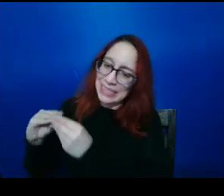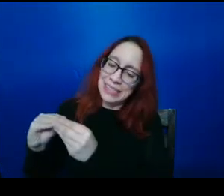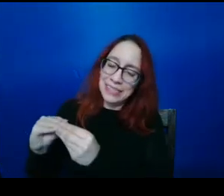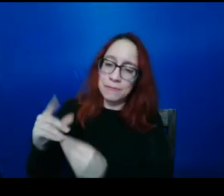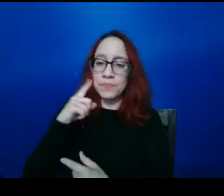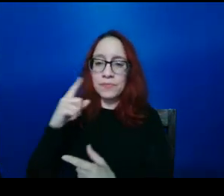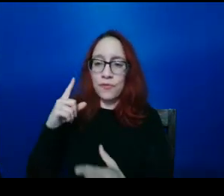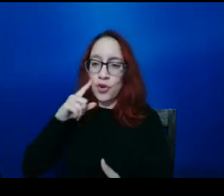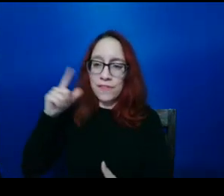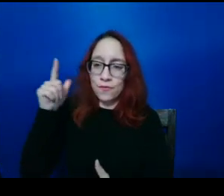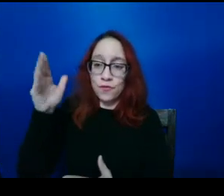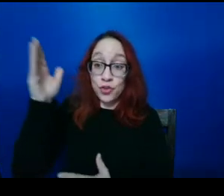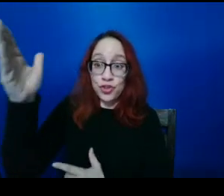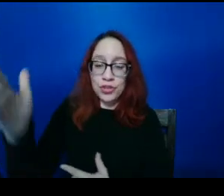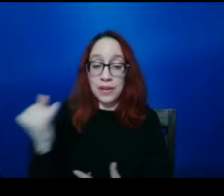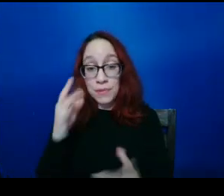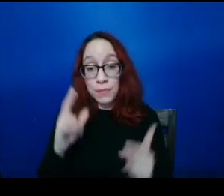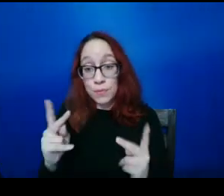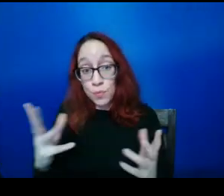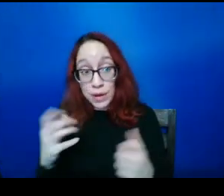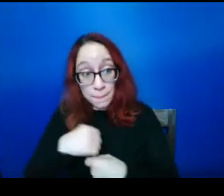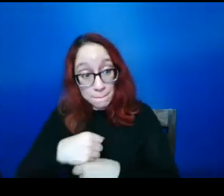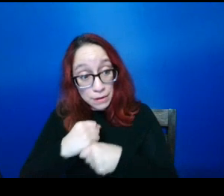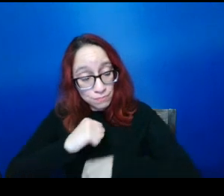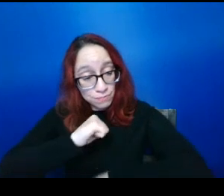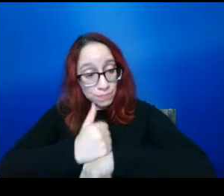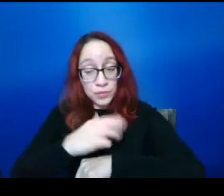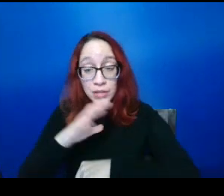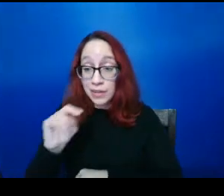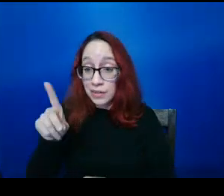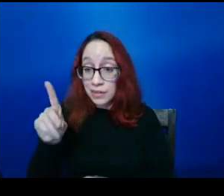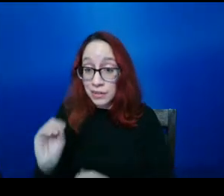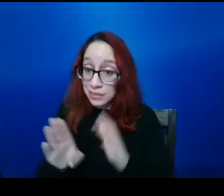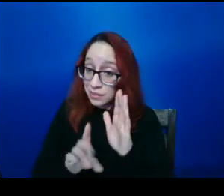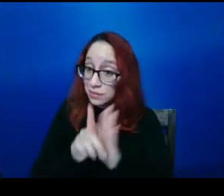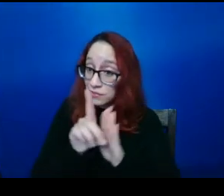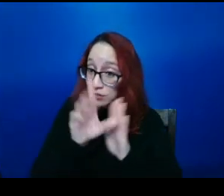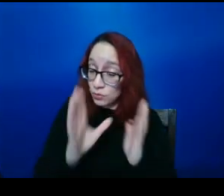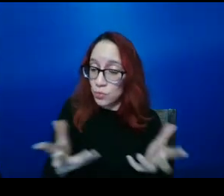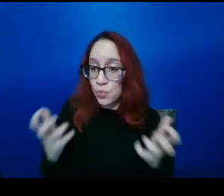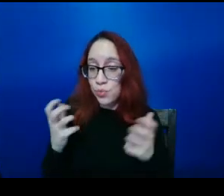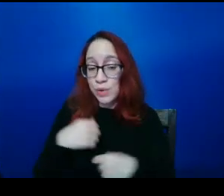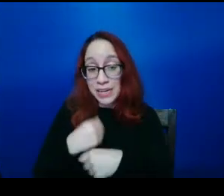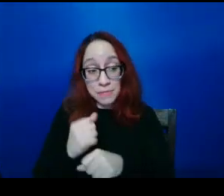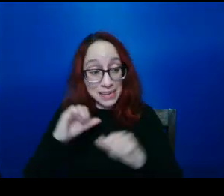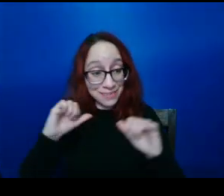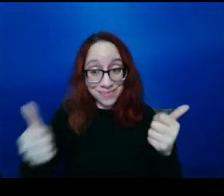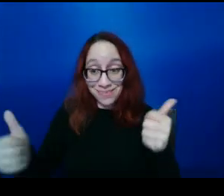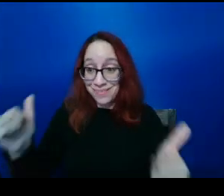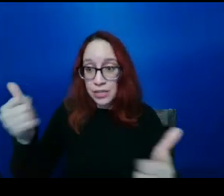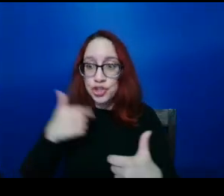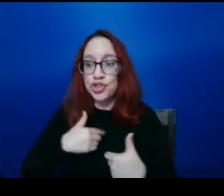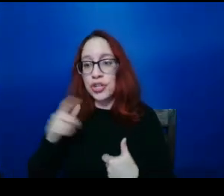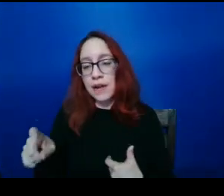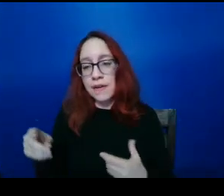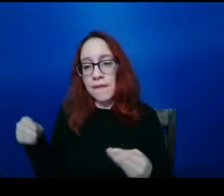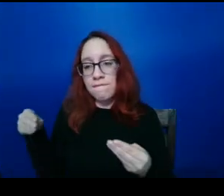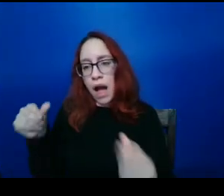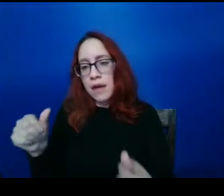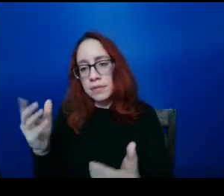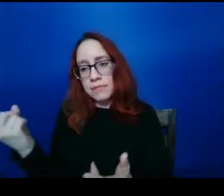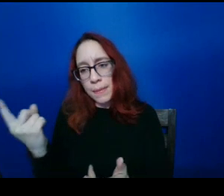in the future. If people want to build here, if condos and developers want to decide to build, then they should have to fund